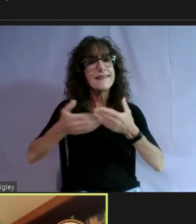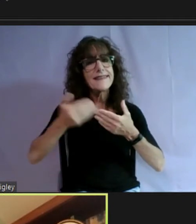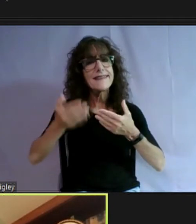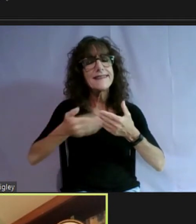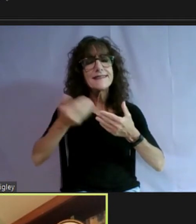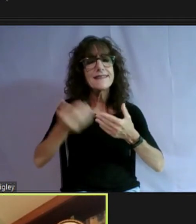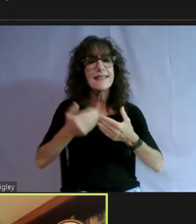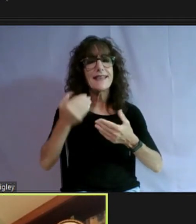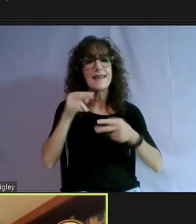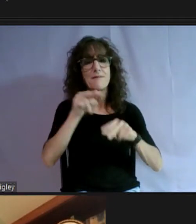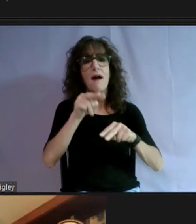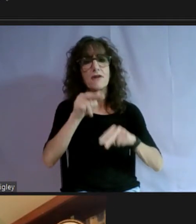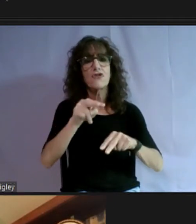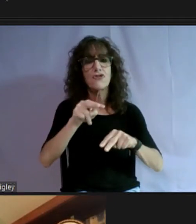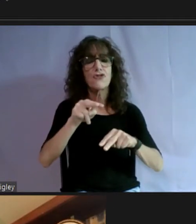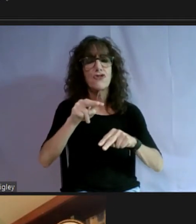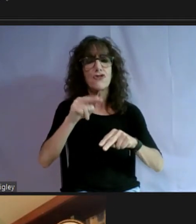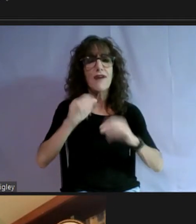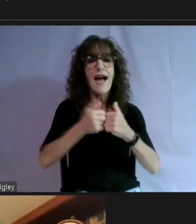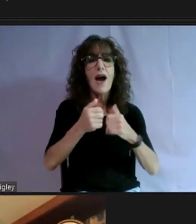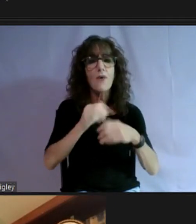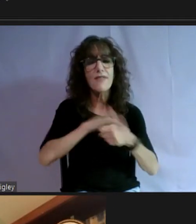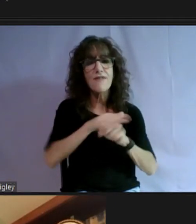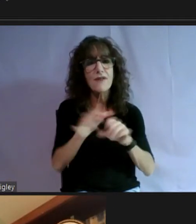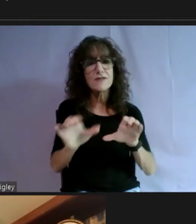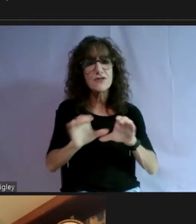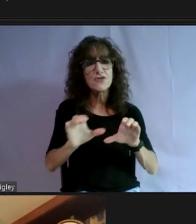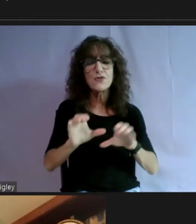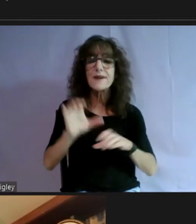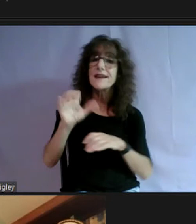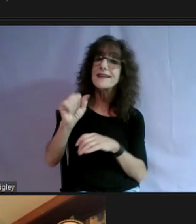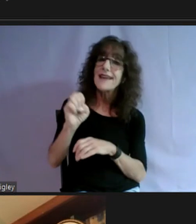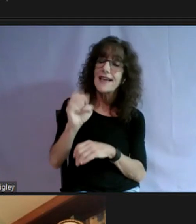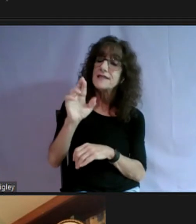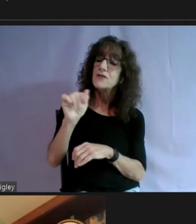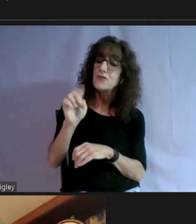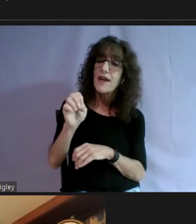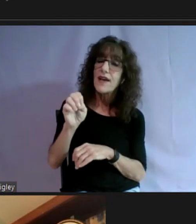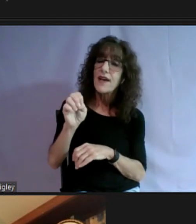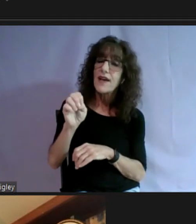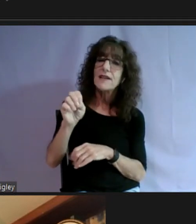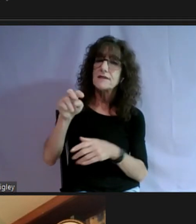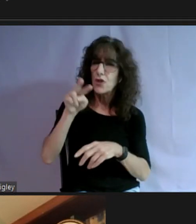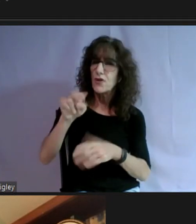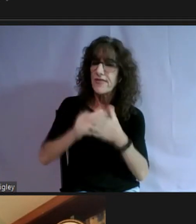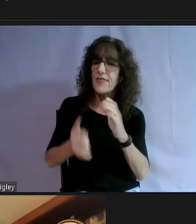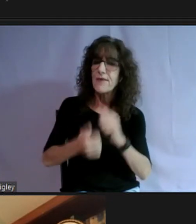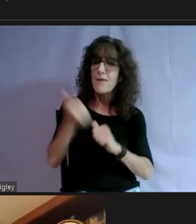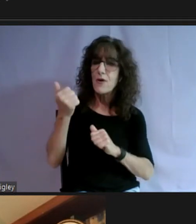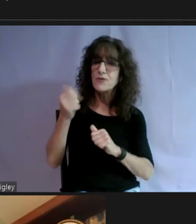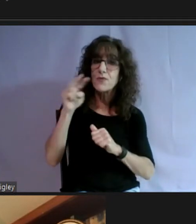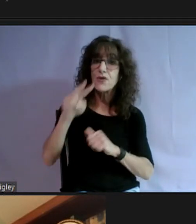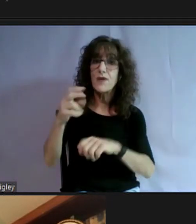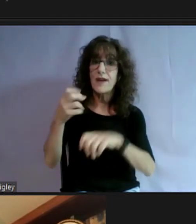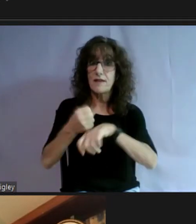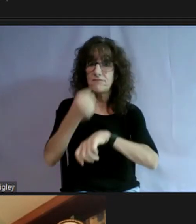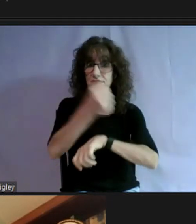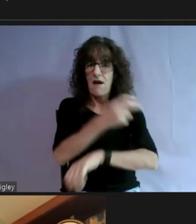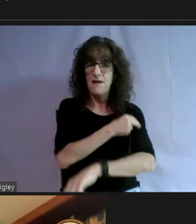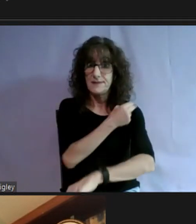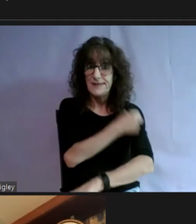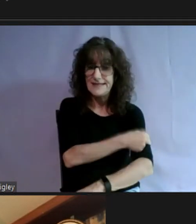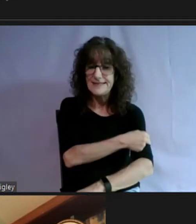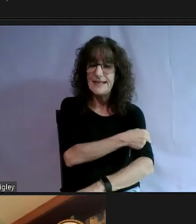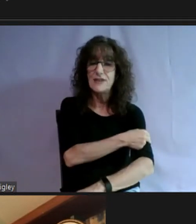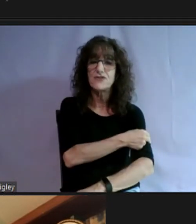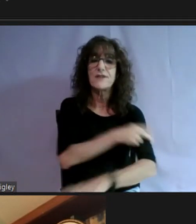virus? So I think the case rate is the one that we look at the most. We look at hospitalizations. We